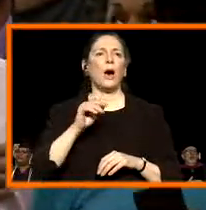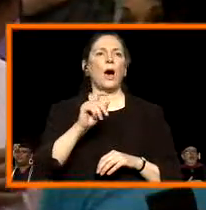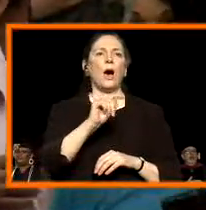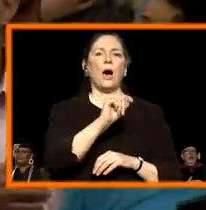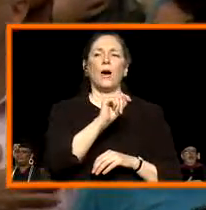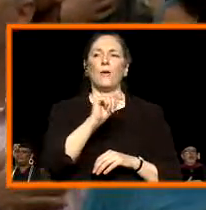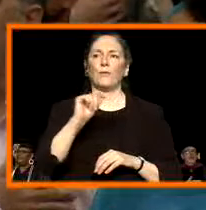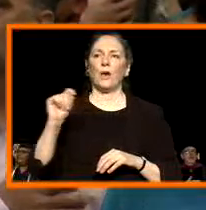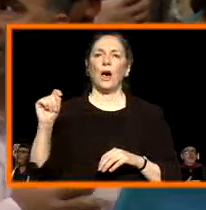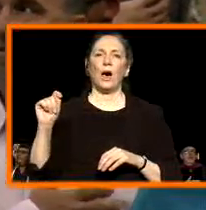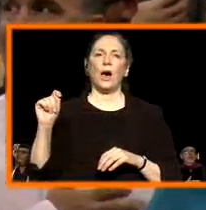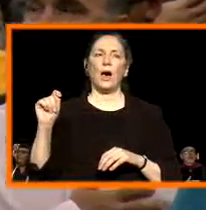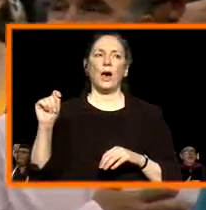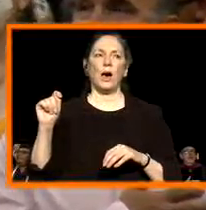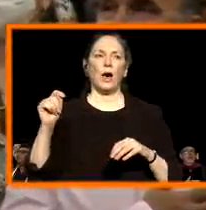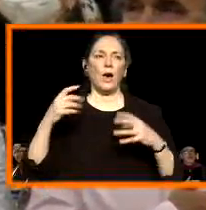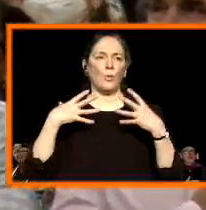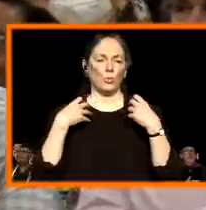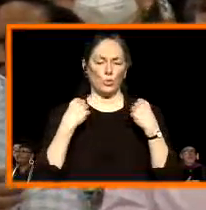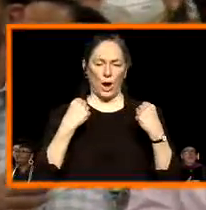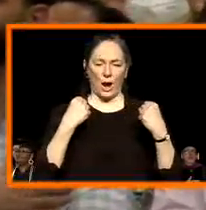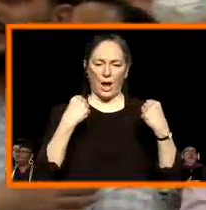home of the